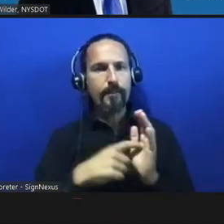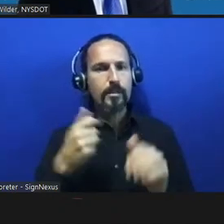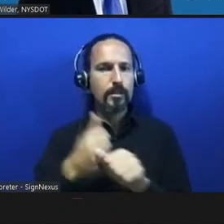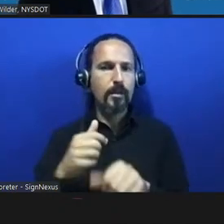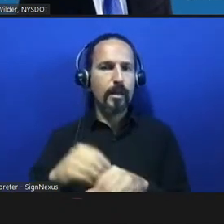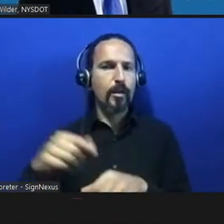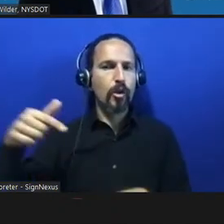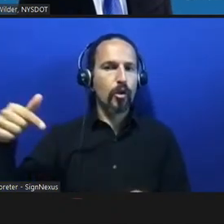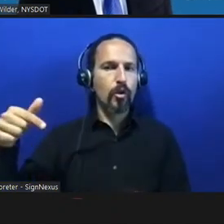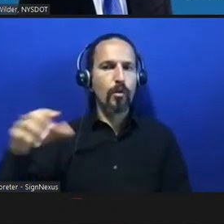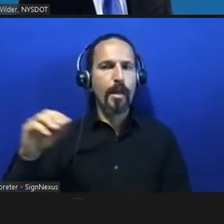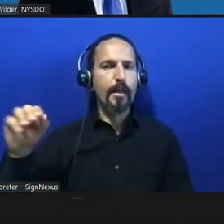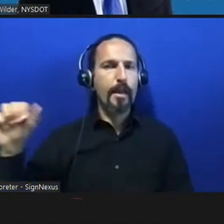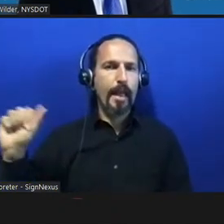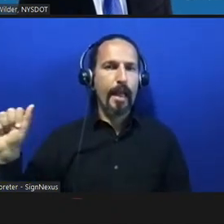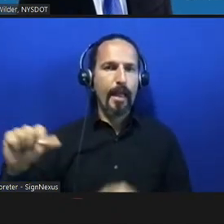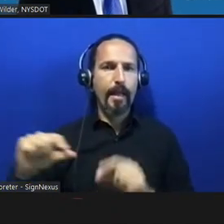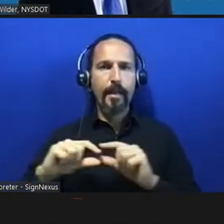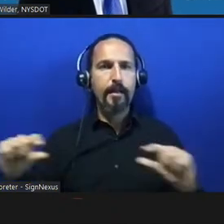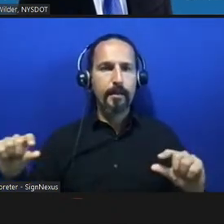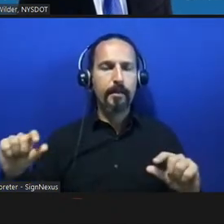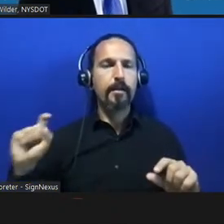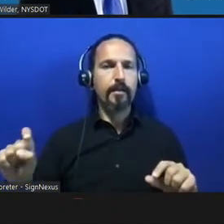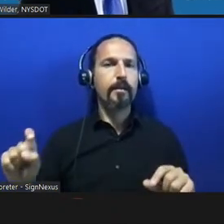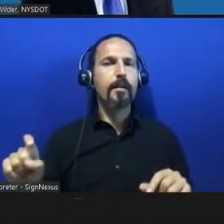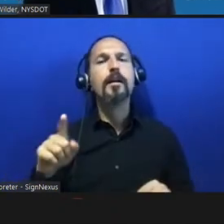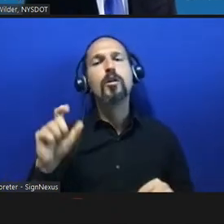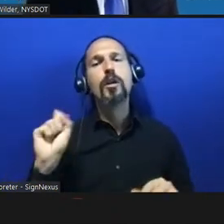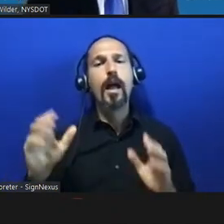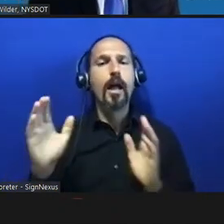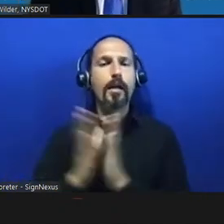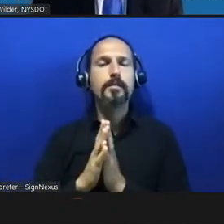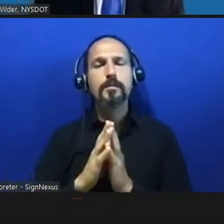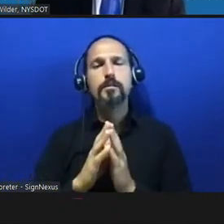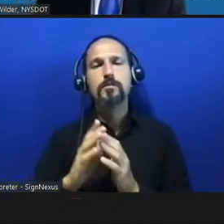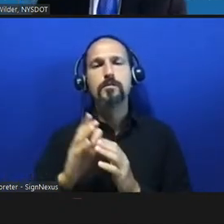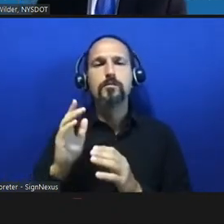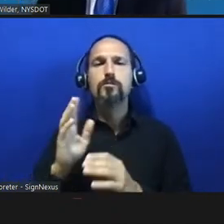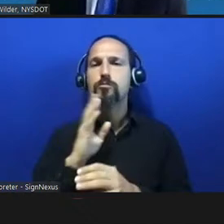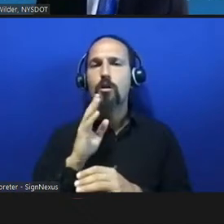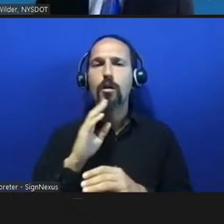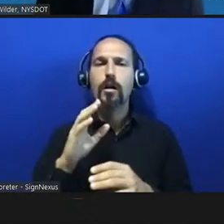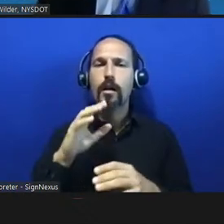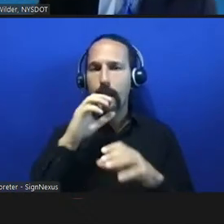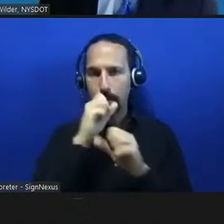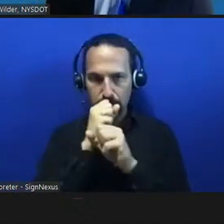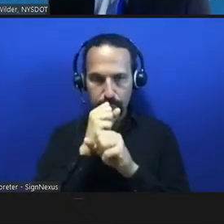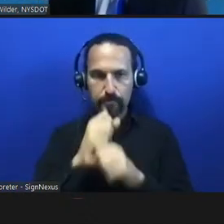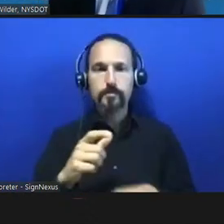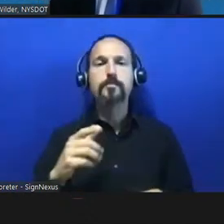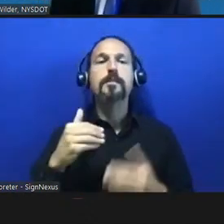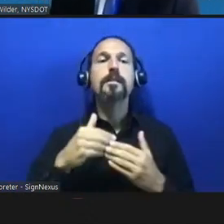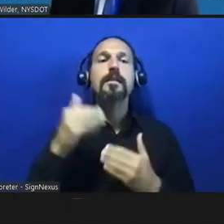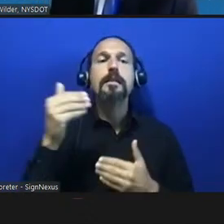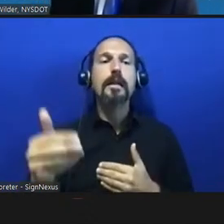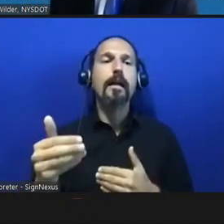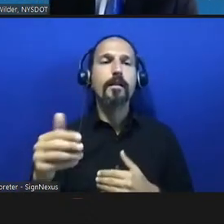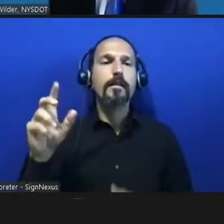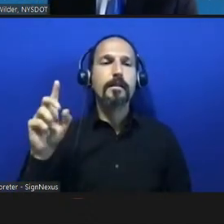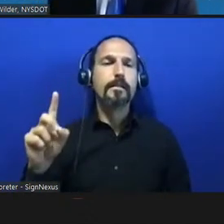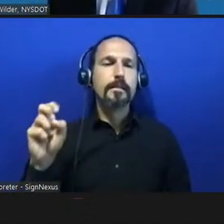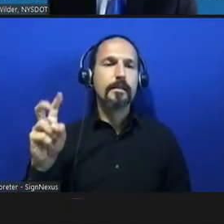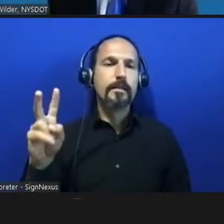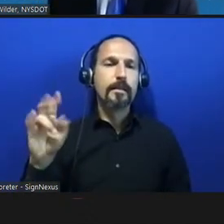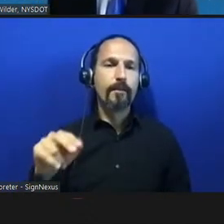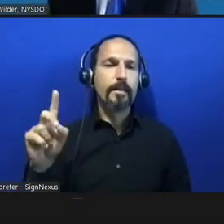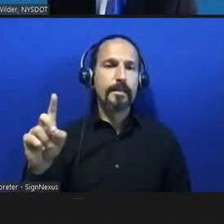in the Q a function you may also request to speak anonymously our next speaker is Devin